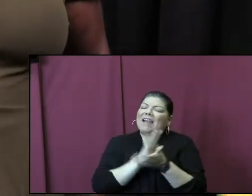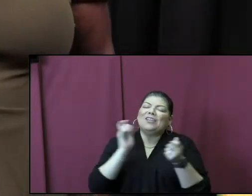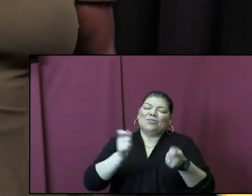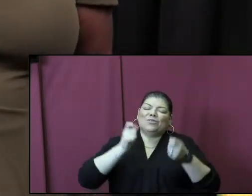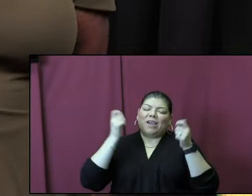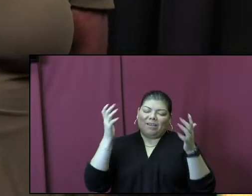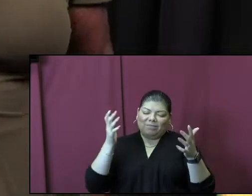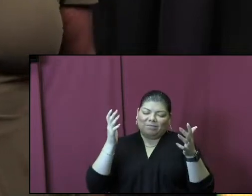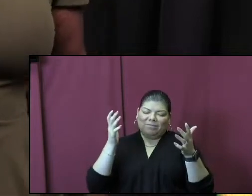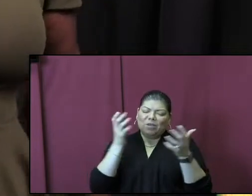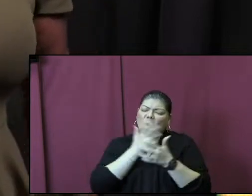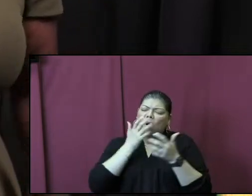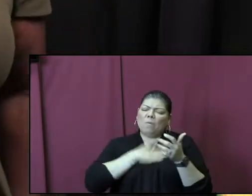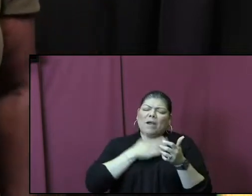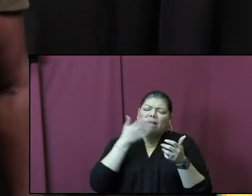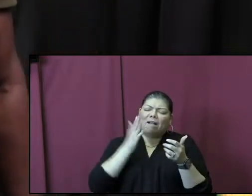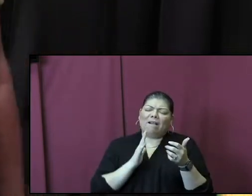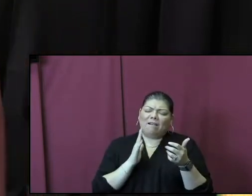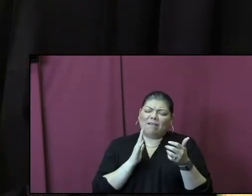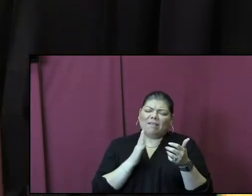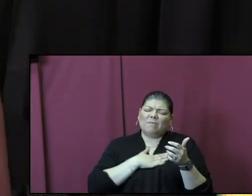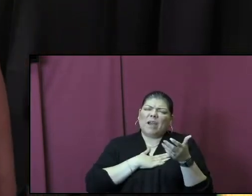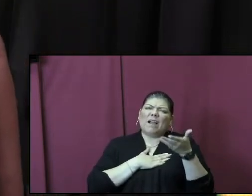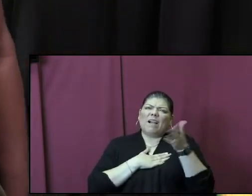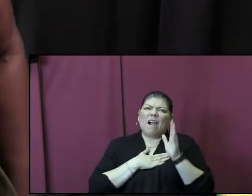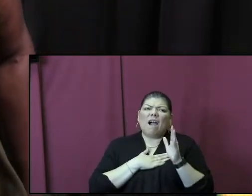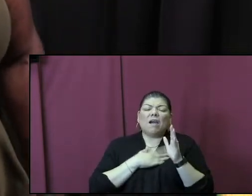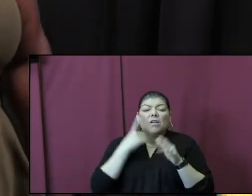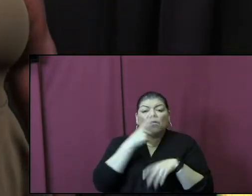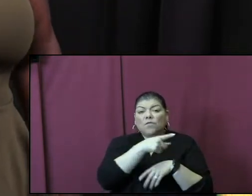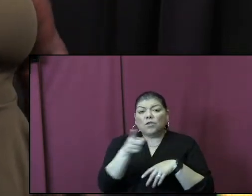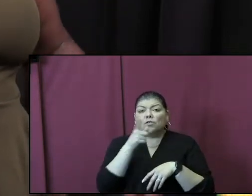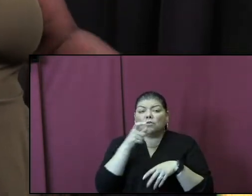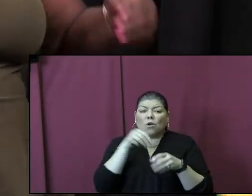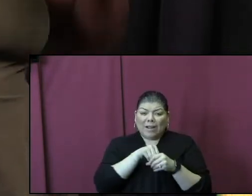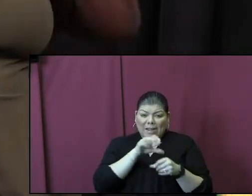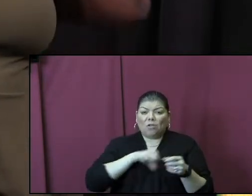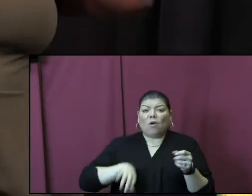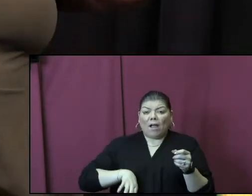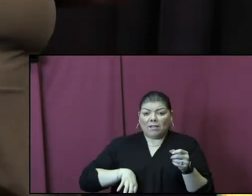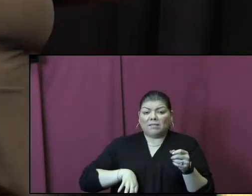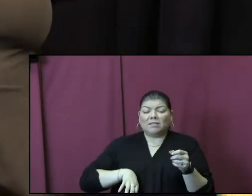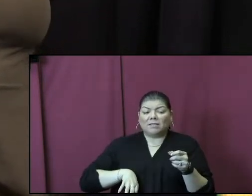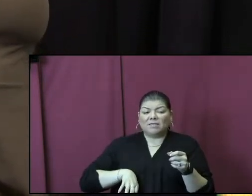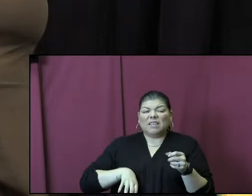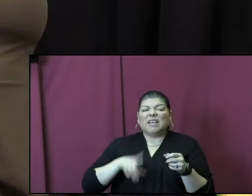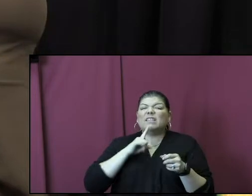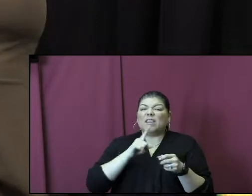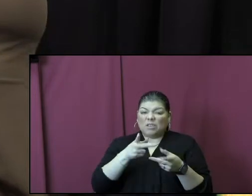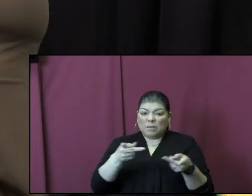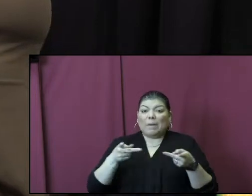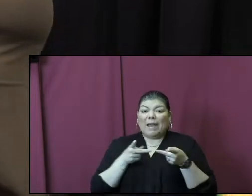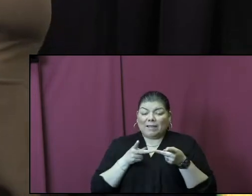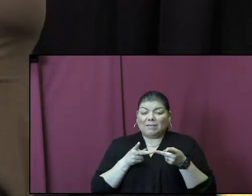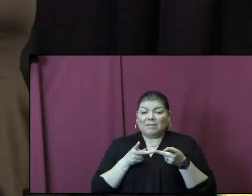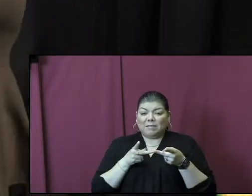Hallelujah. Oh my God. My God, but for those that are in Christ, there is a